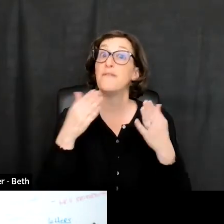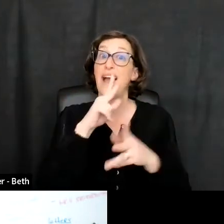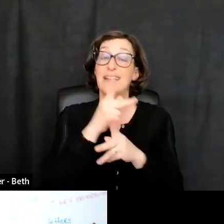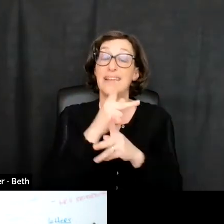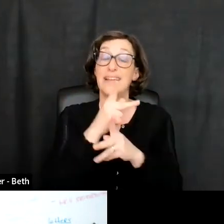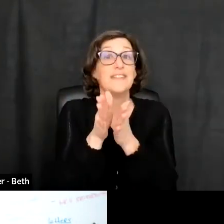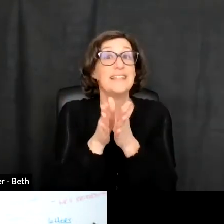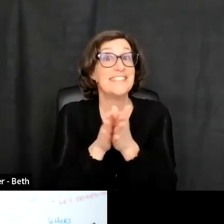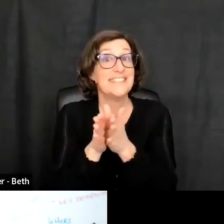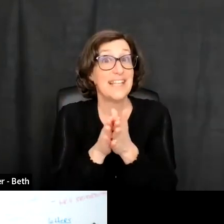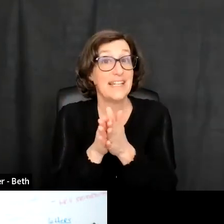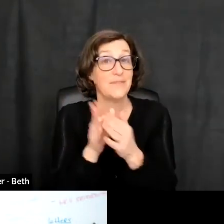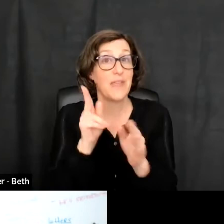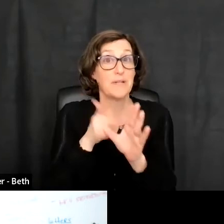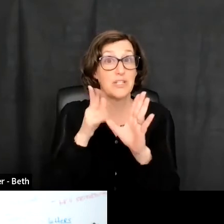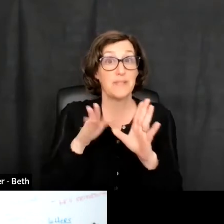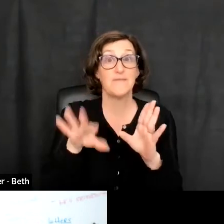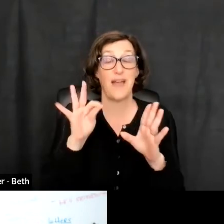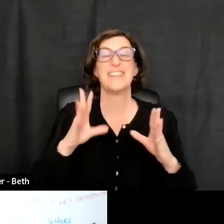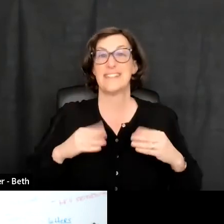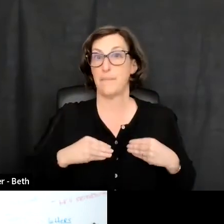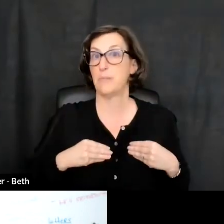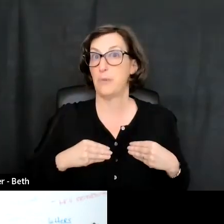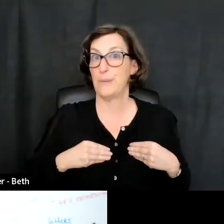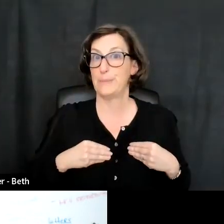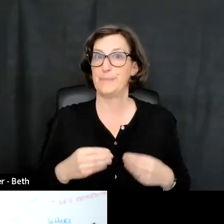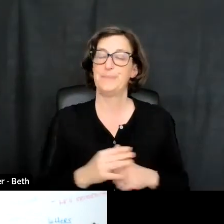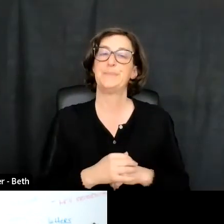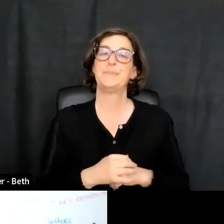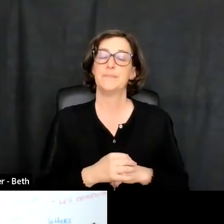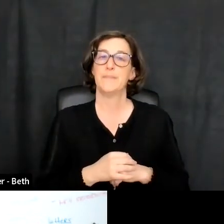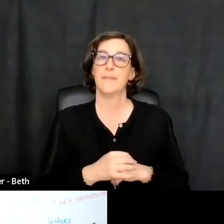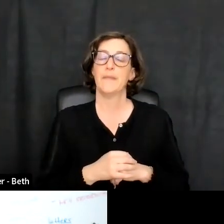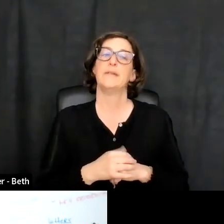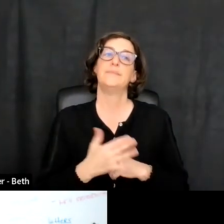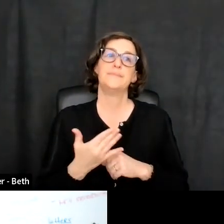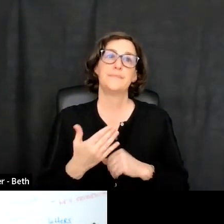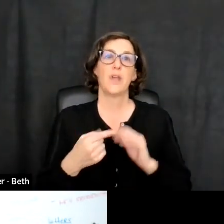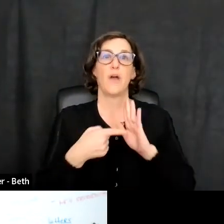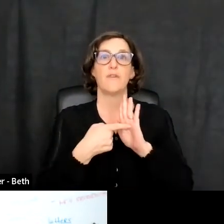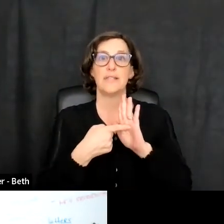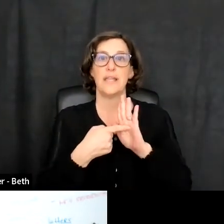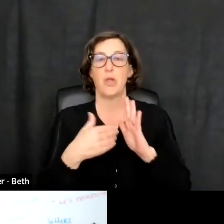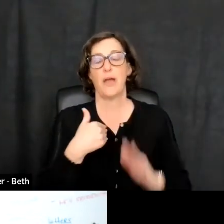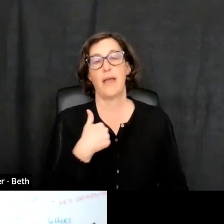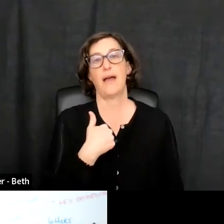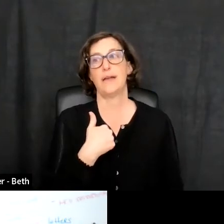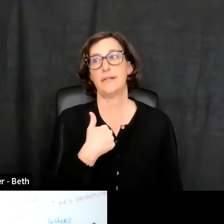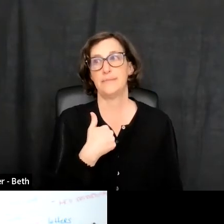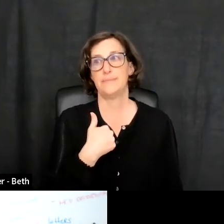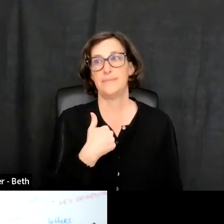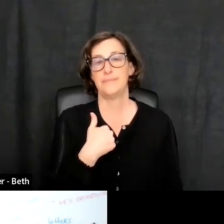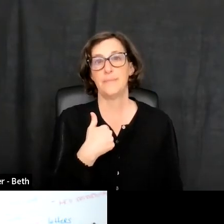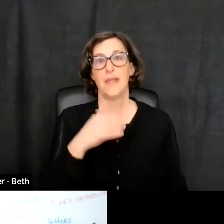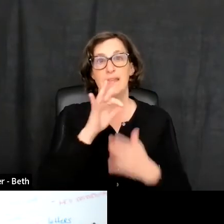incentive that participants find acceptable. So like I had the